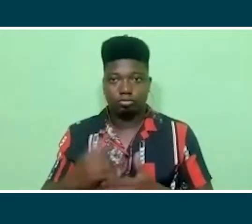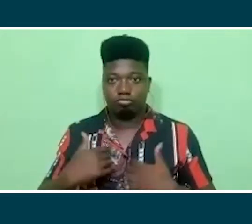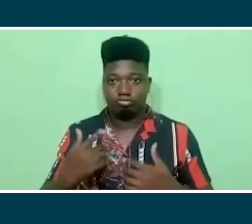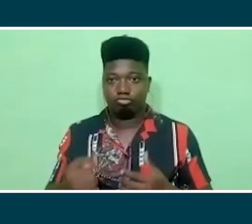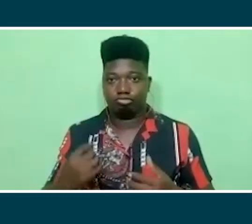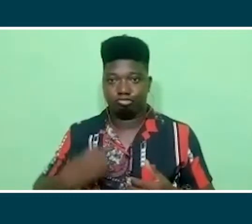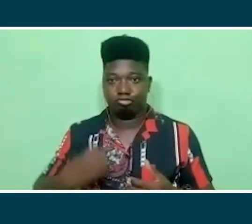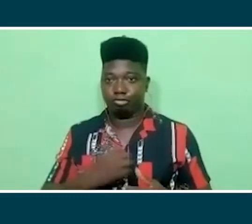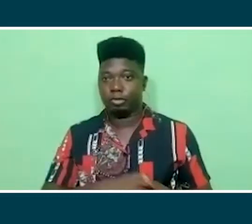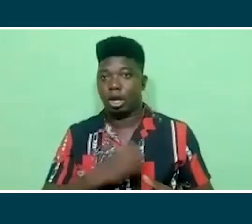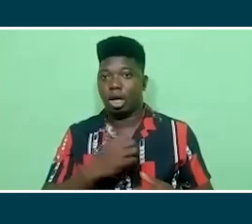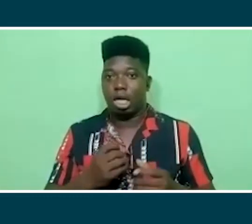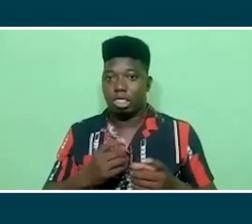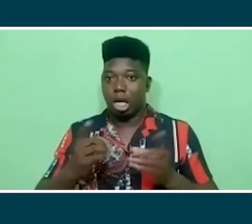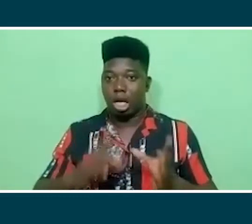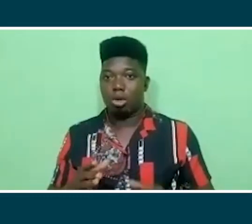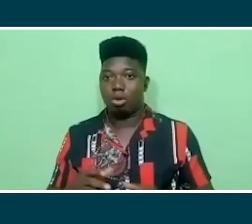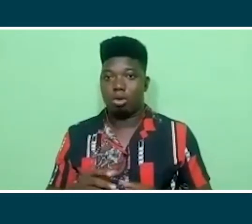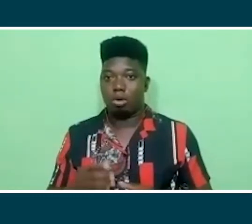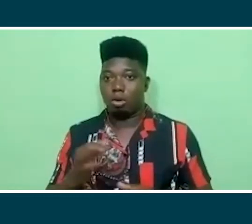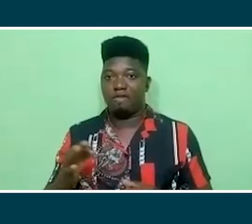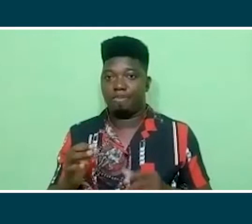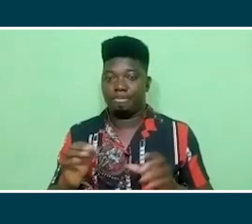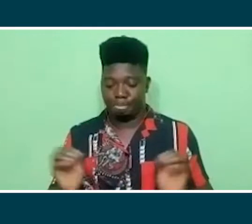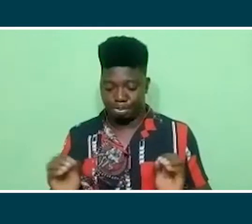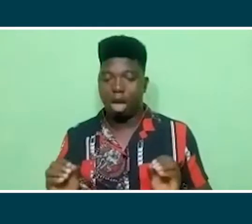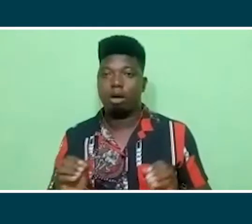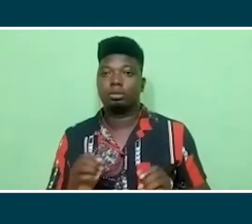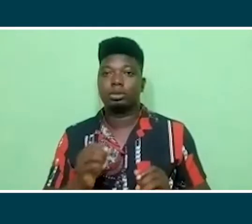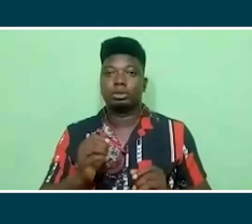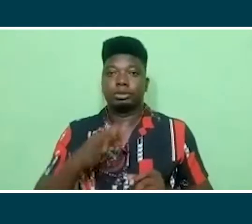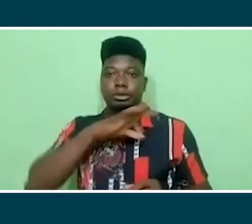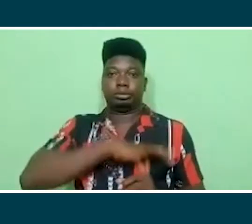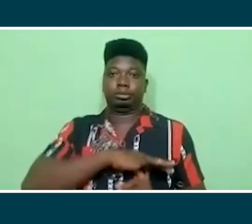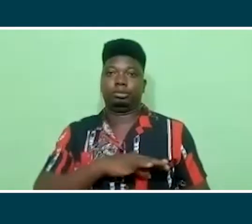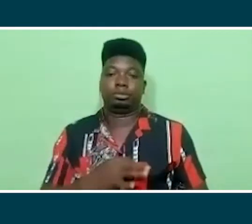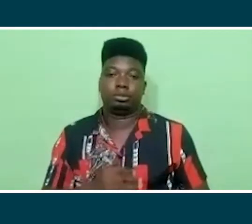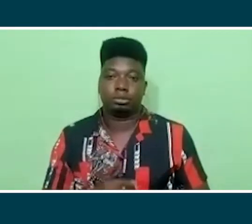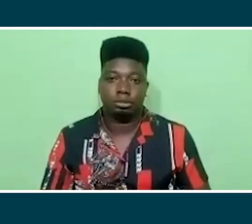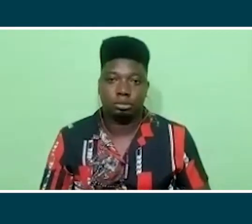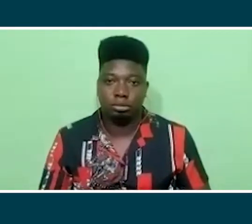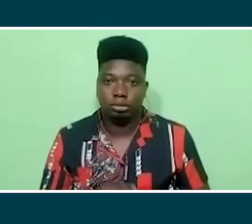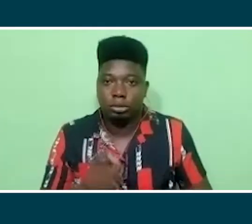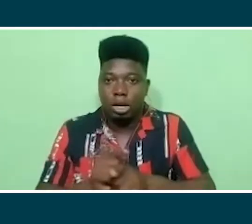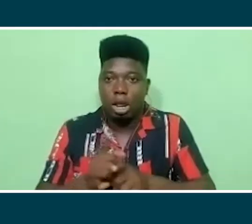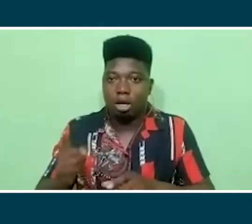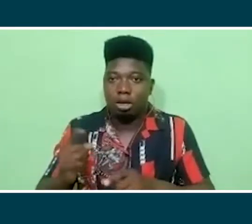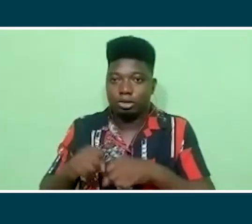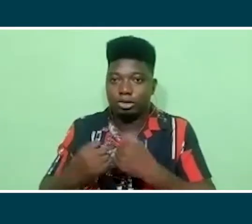right? Interrupting white silence and microaggressions. Even in grad school, studying social work on the south side of Chicago, right?